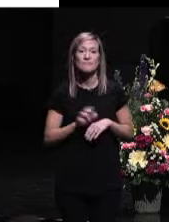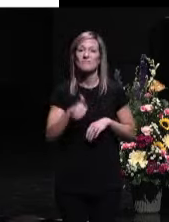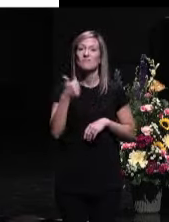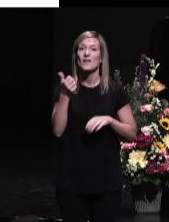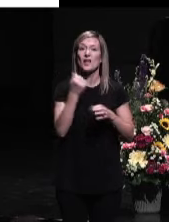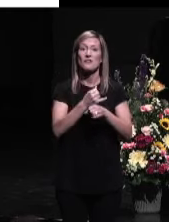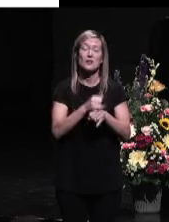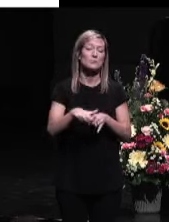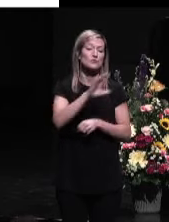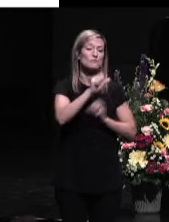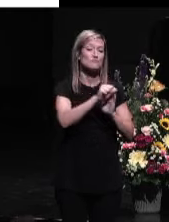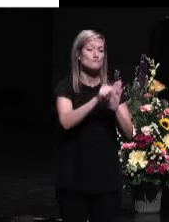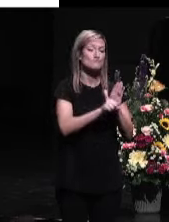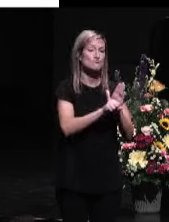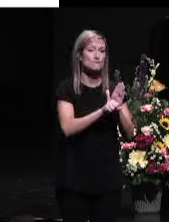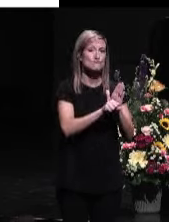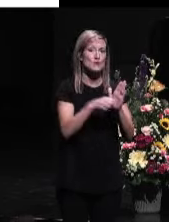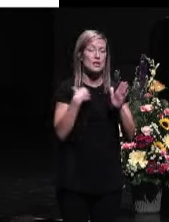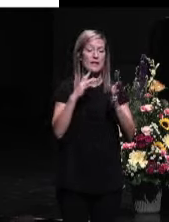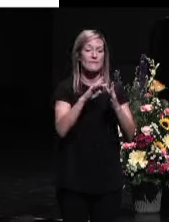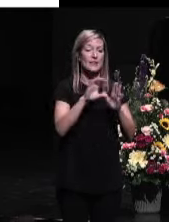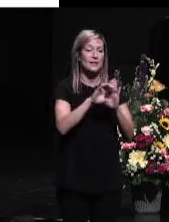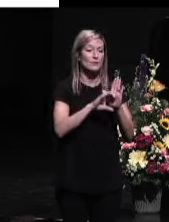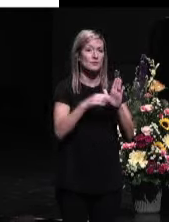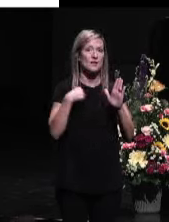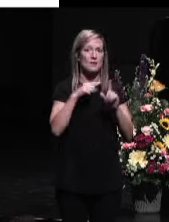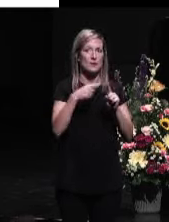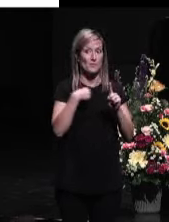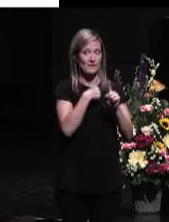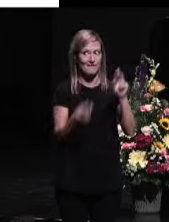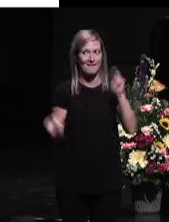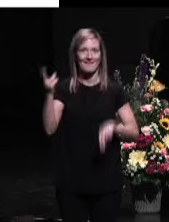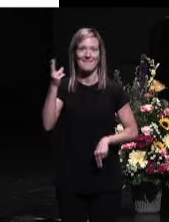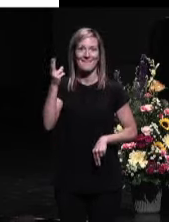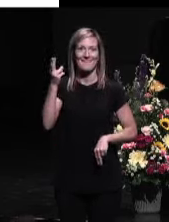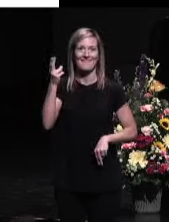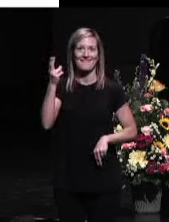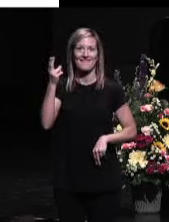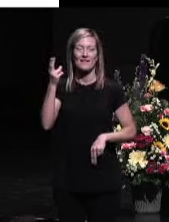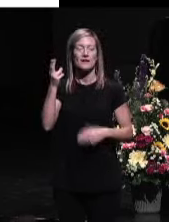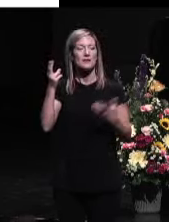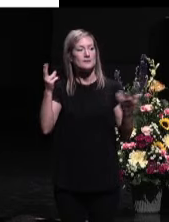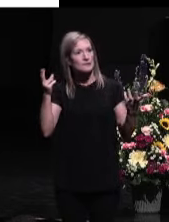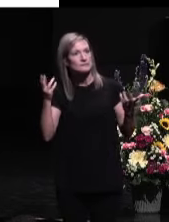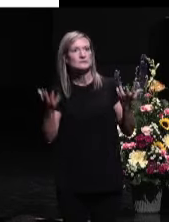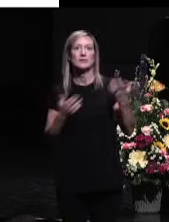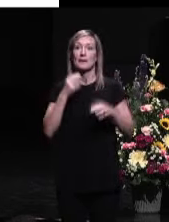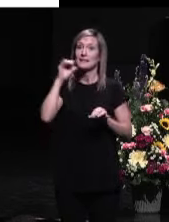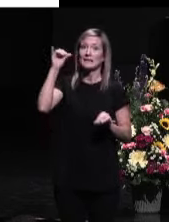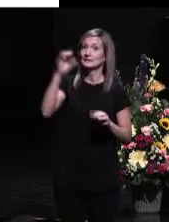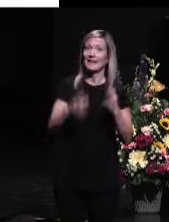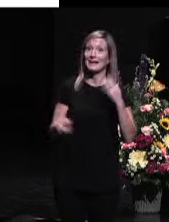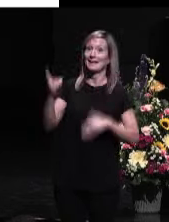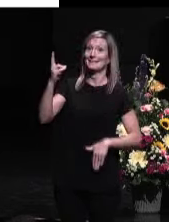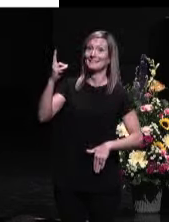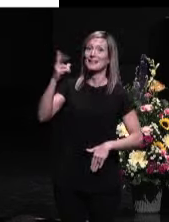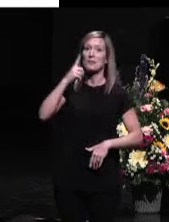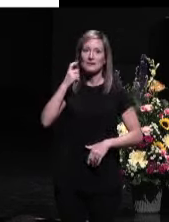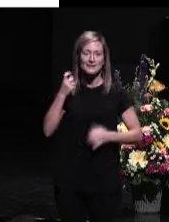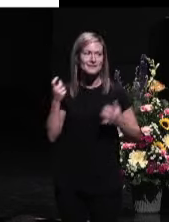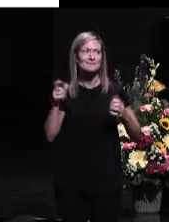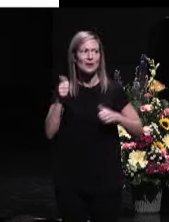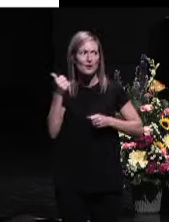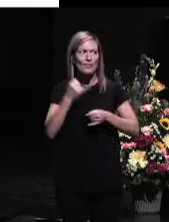campus. We may not be there for long, and I don't know how we fare compared to the outstate, you know, the